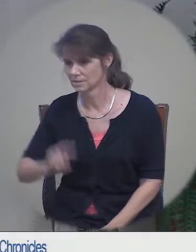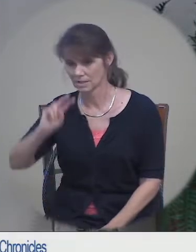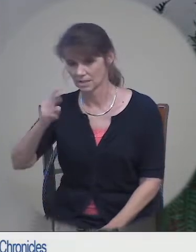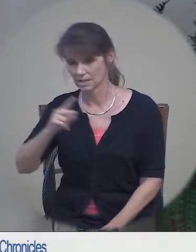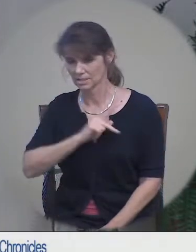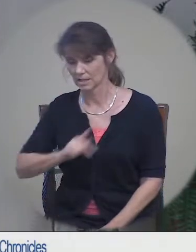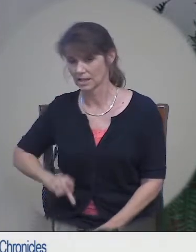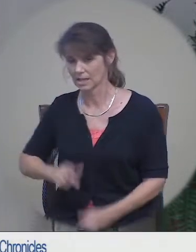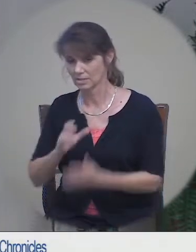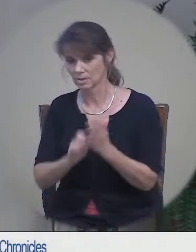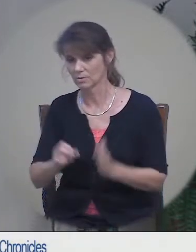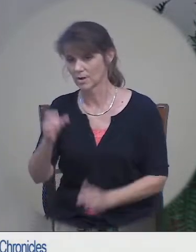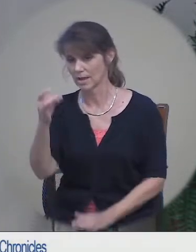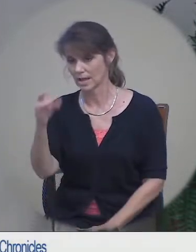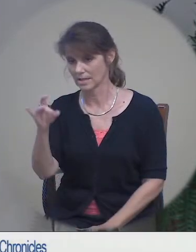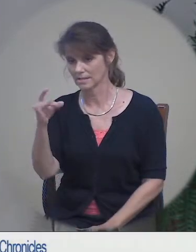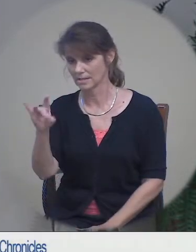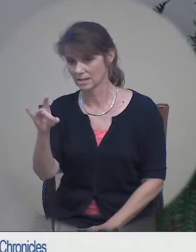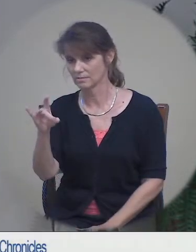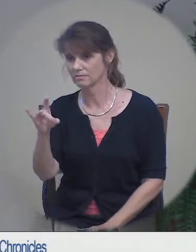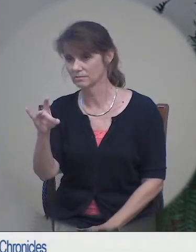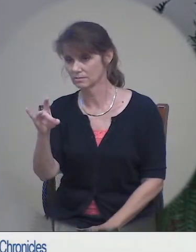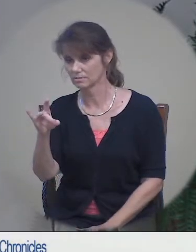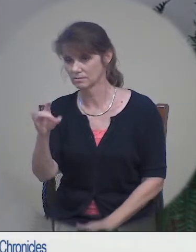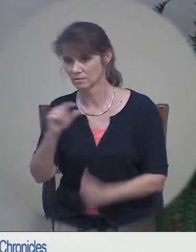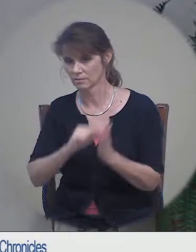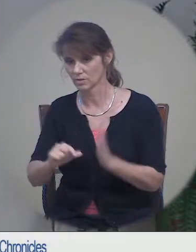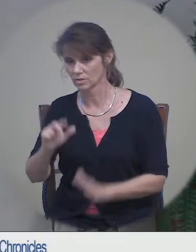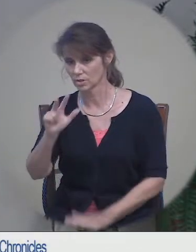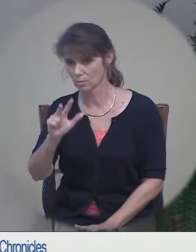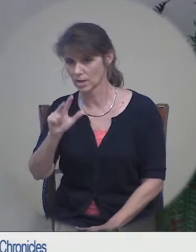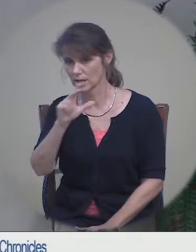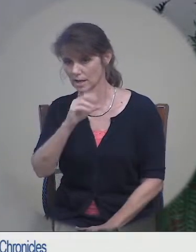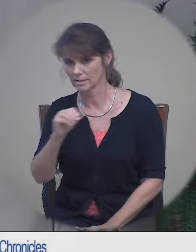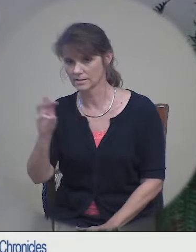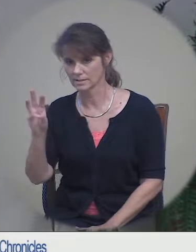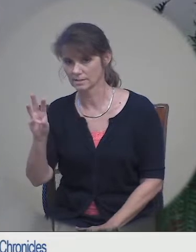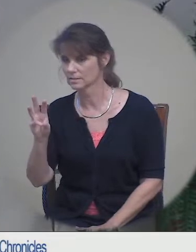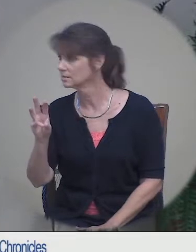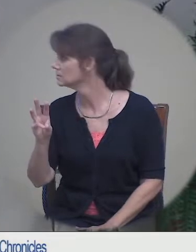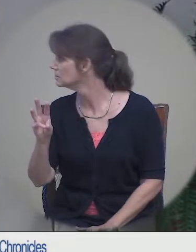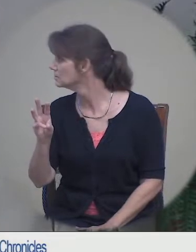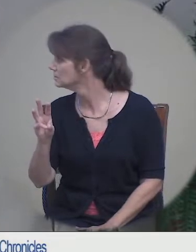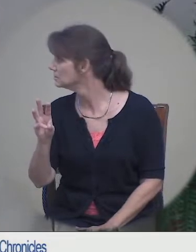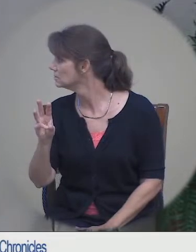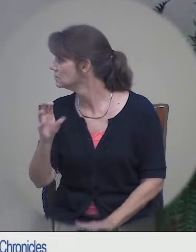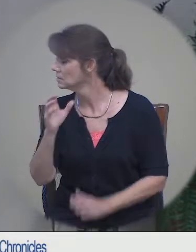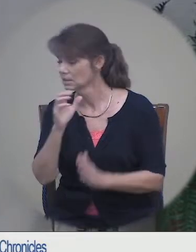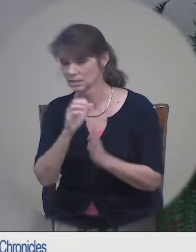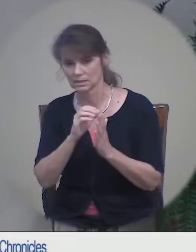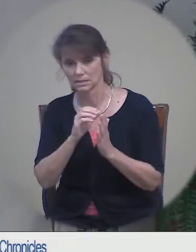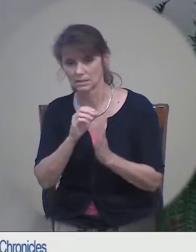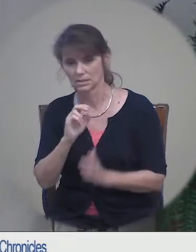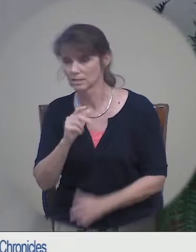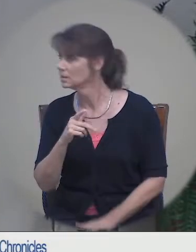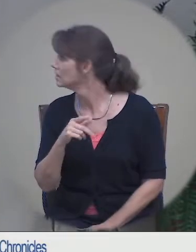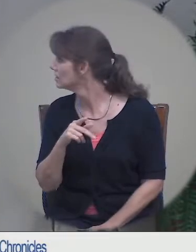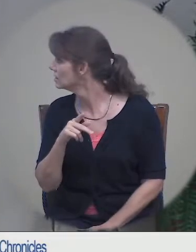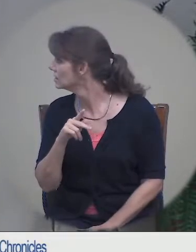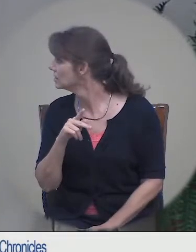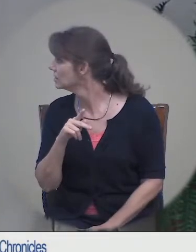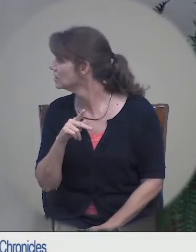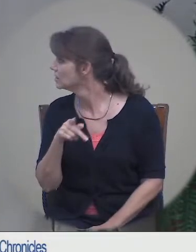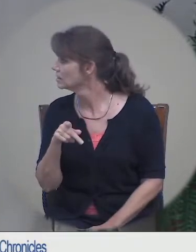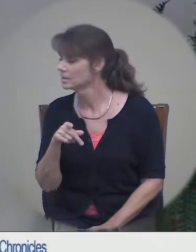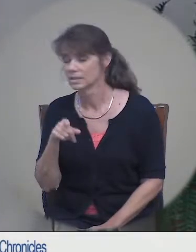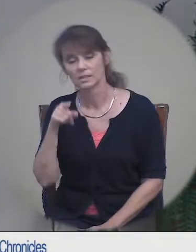chapter 18 and just note verse 3 and verse 6. 2 Kings 18, verse 3 and verse 6. It